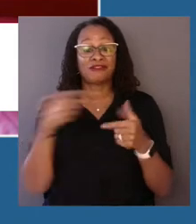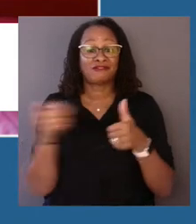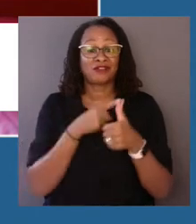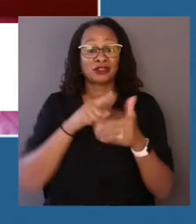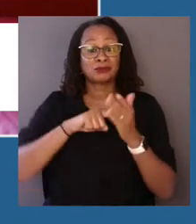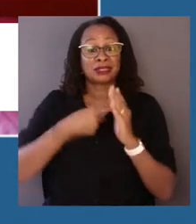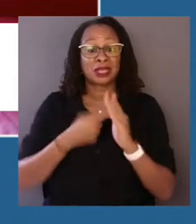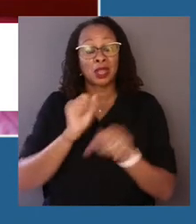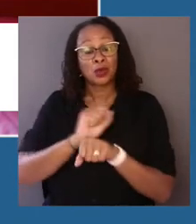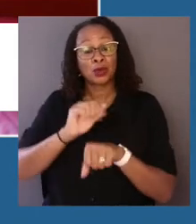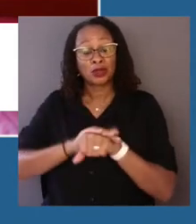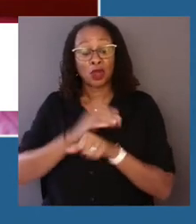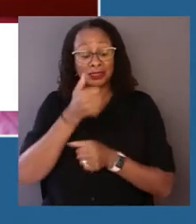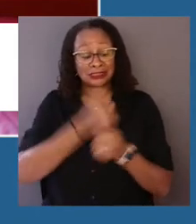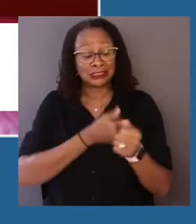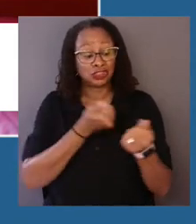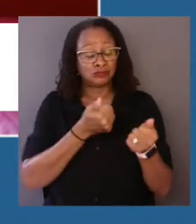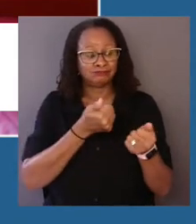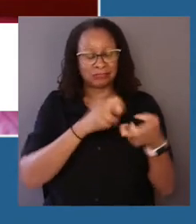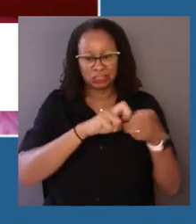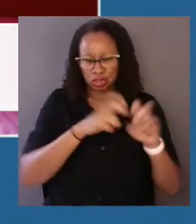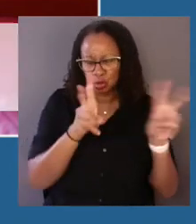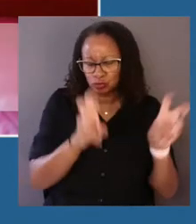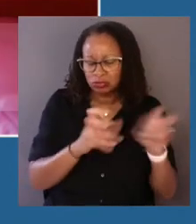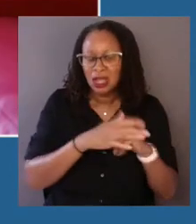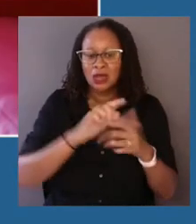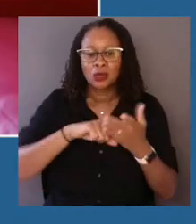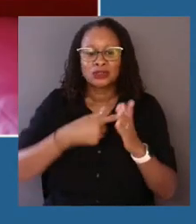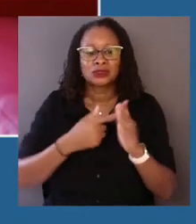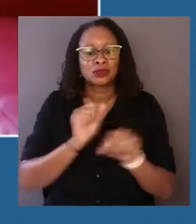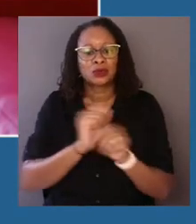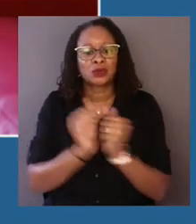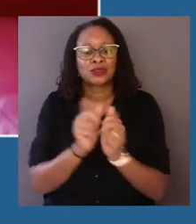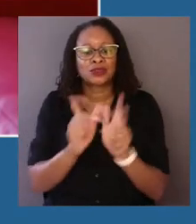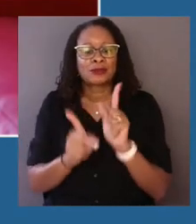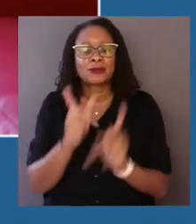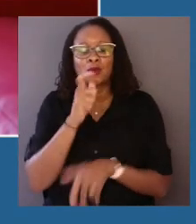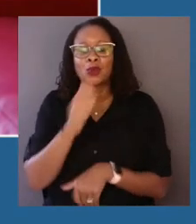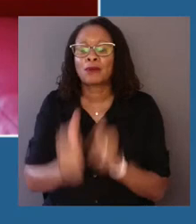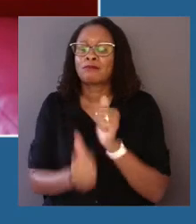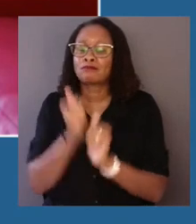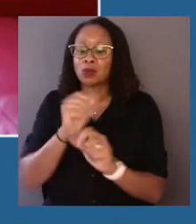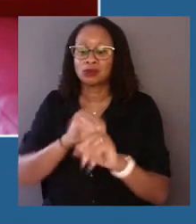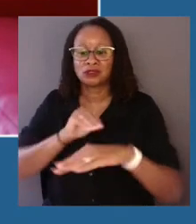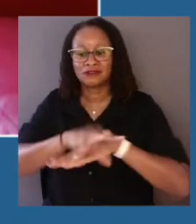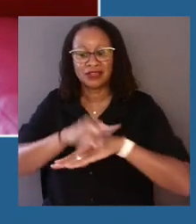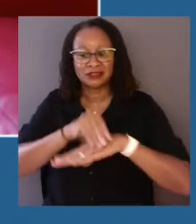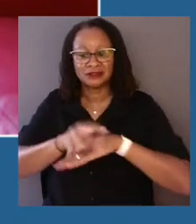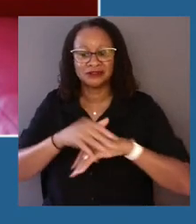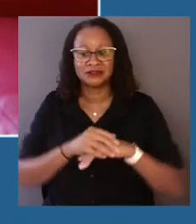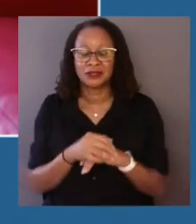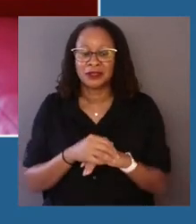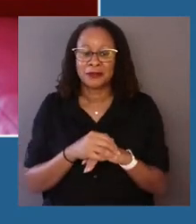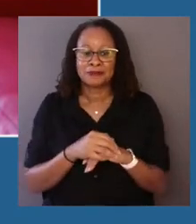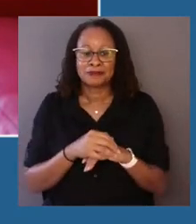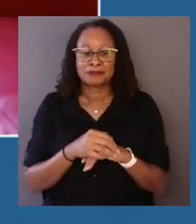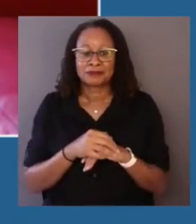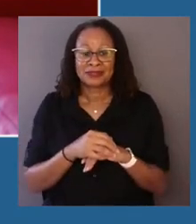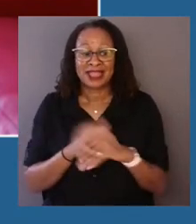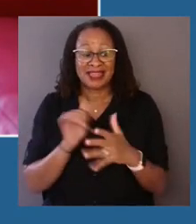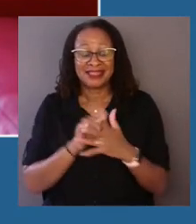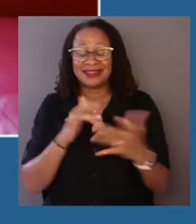these issues, we began to work with the people who were most affected and disproportionately